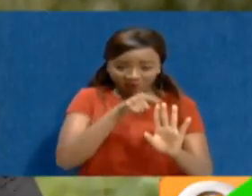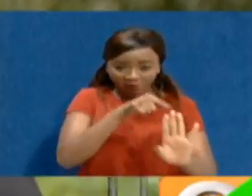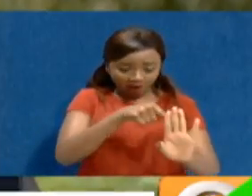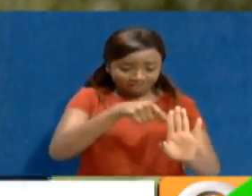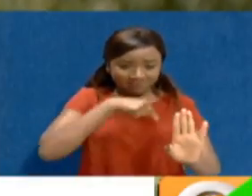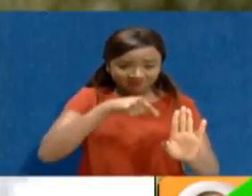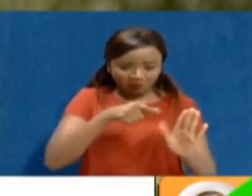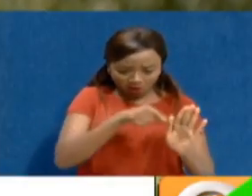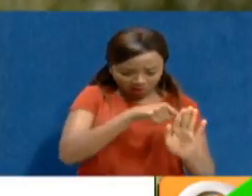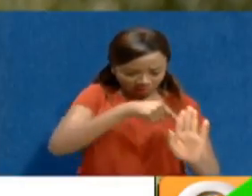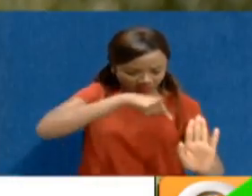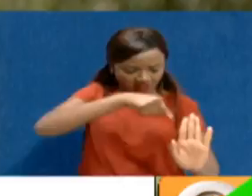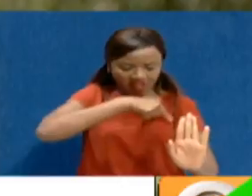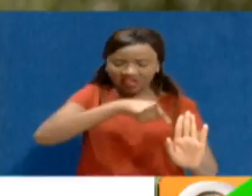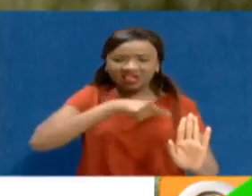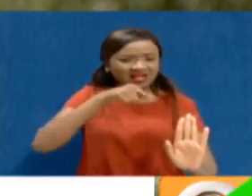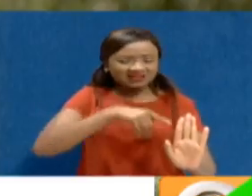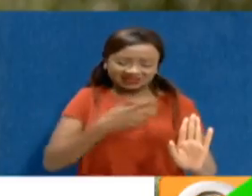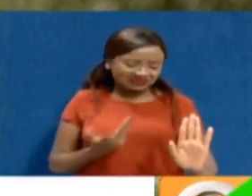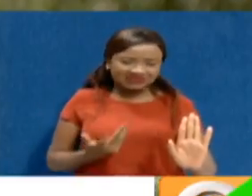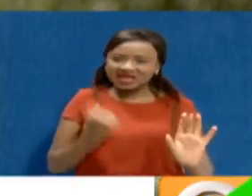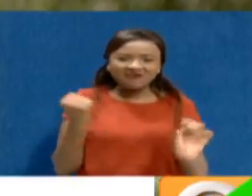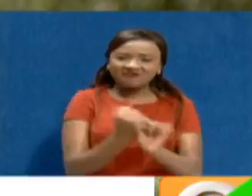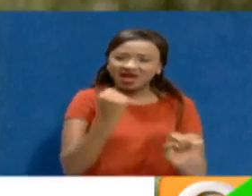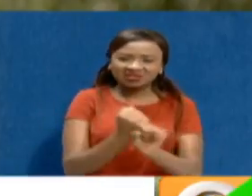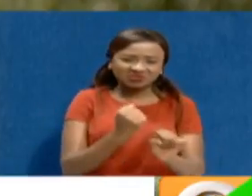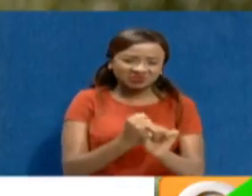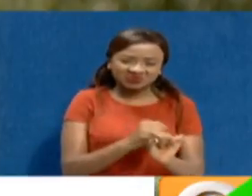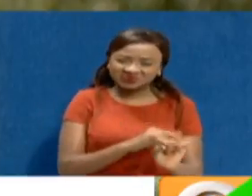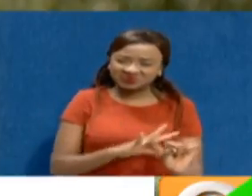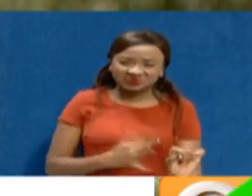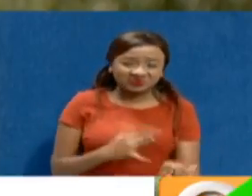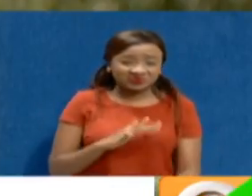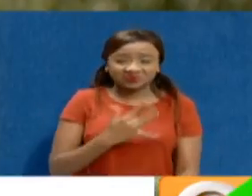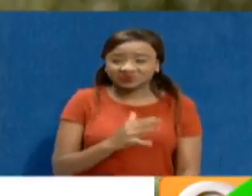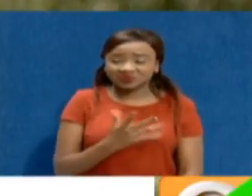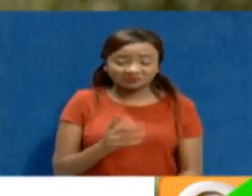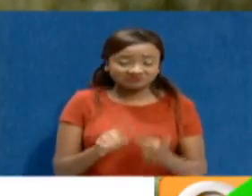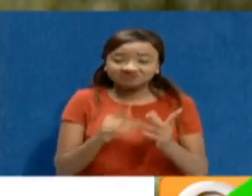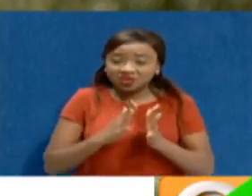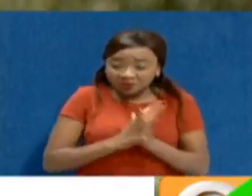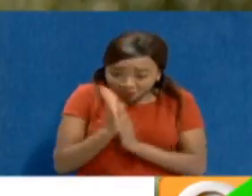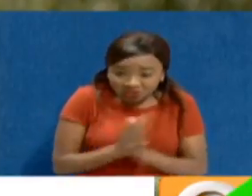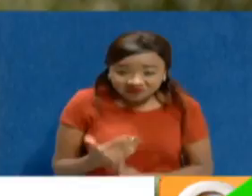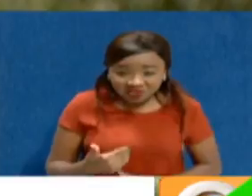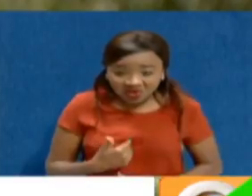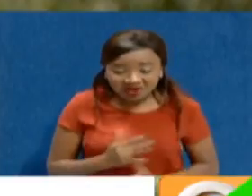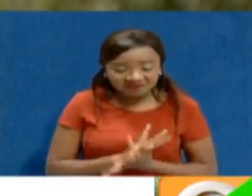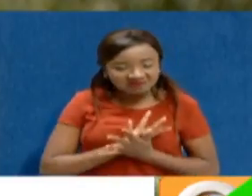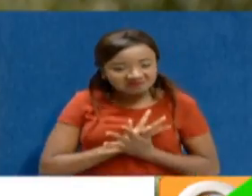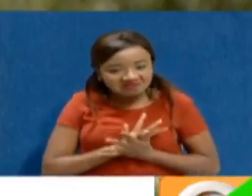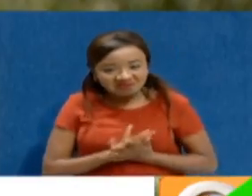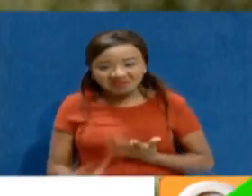was in a less functional state. It was less well motivated, were